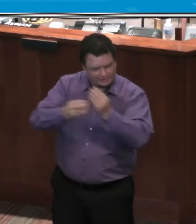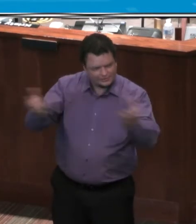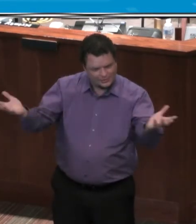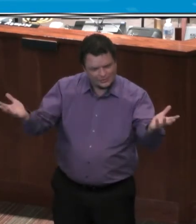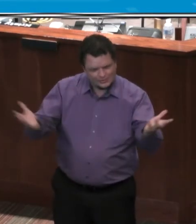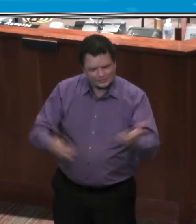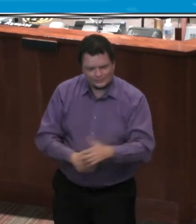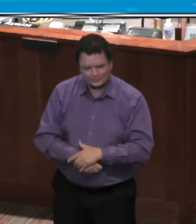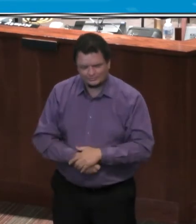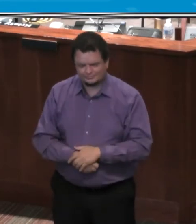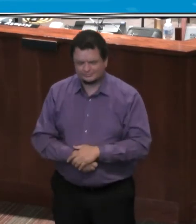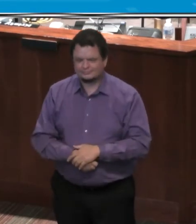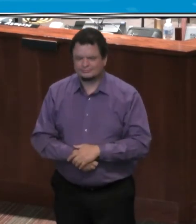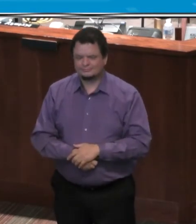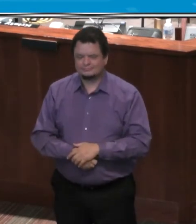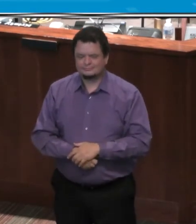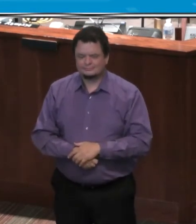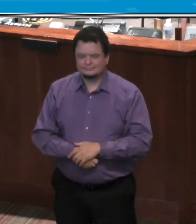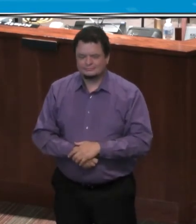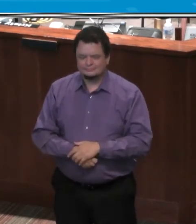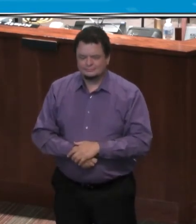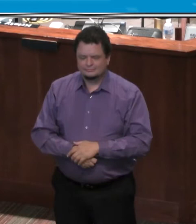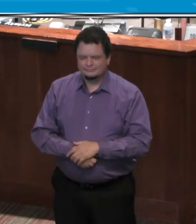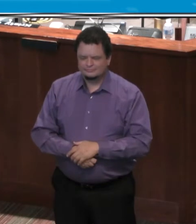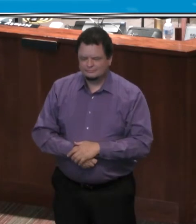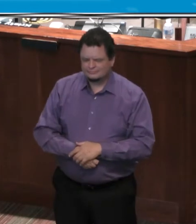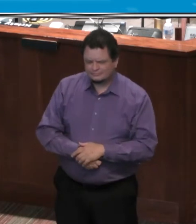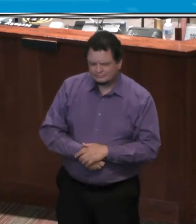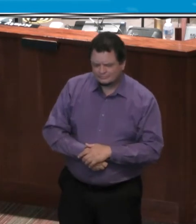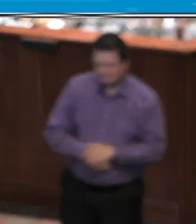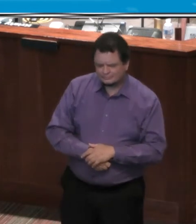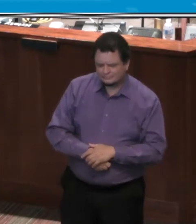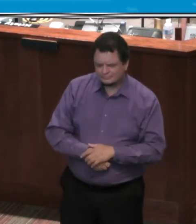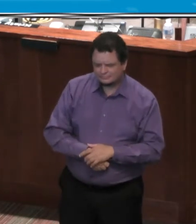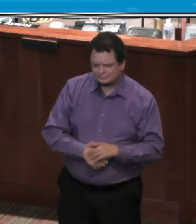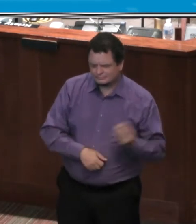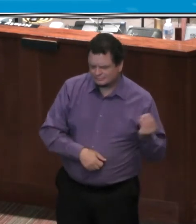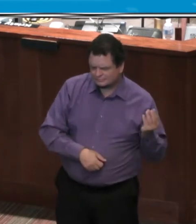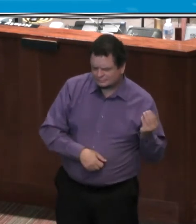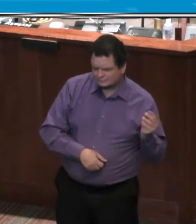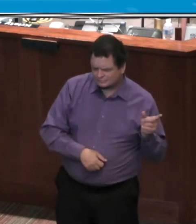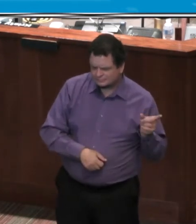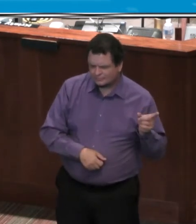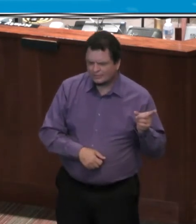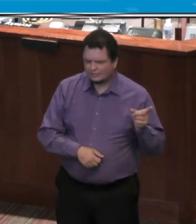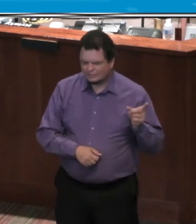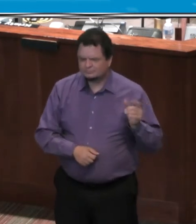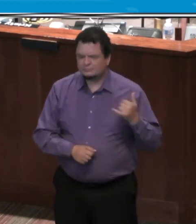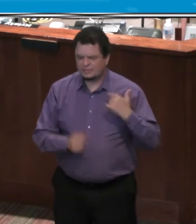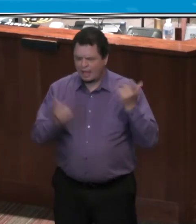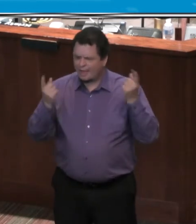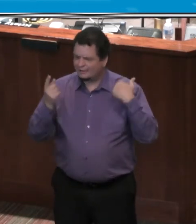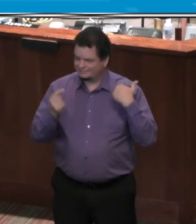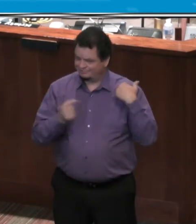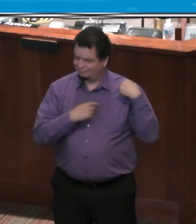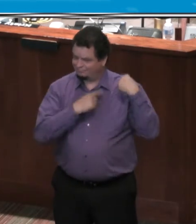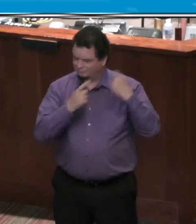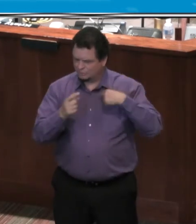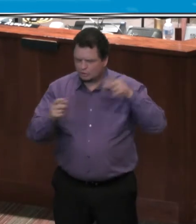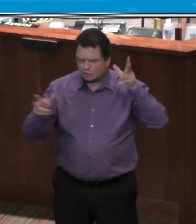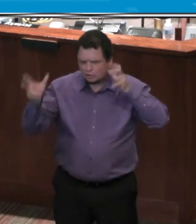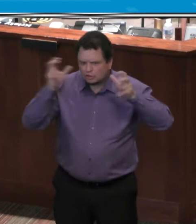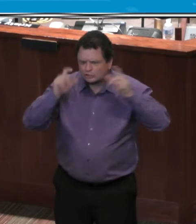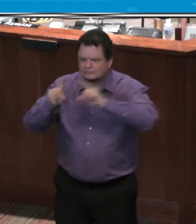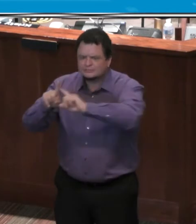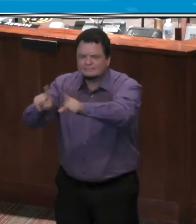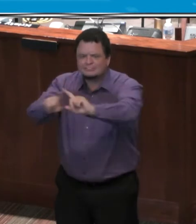to school. I know with the various school districts that we have that most of them are doing something different, and there's